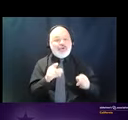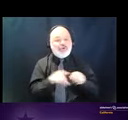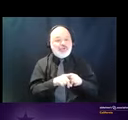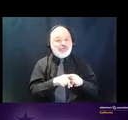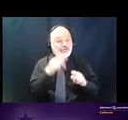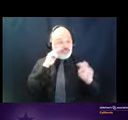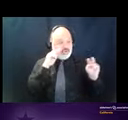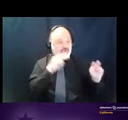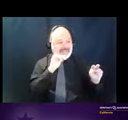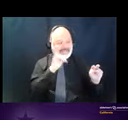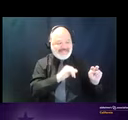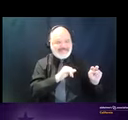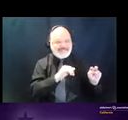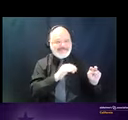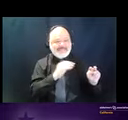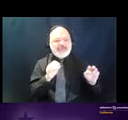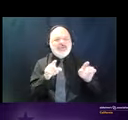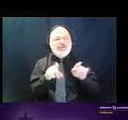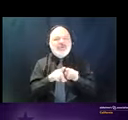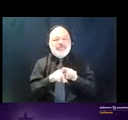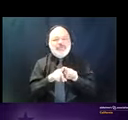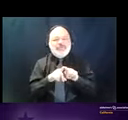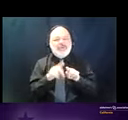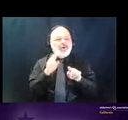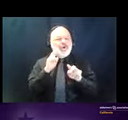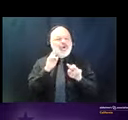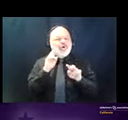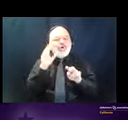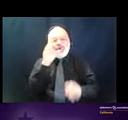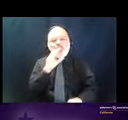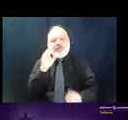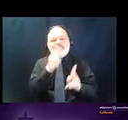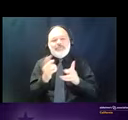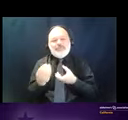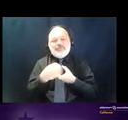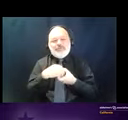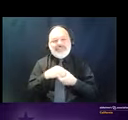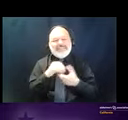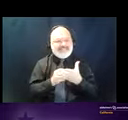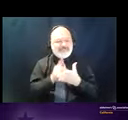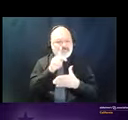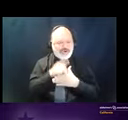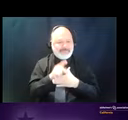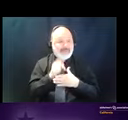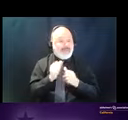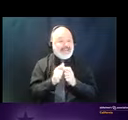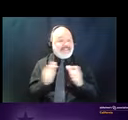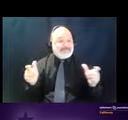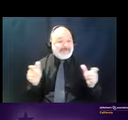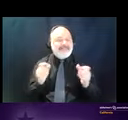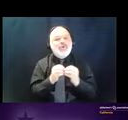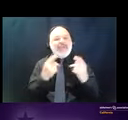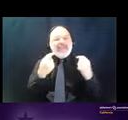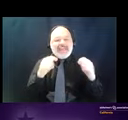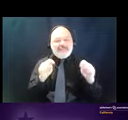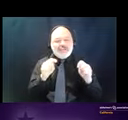look at that. And they're always looking for people to engage with their current programming so we can be able to expand great efforts into